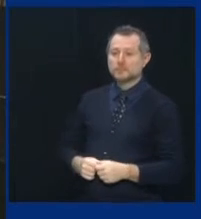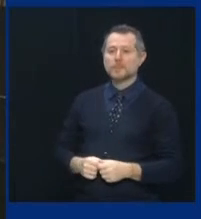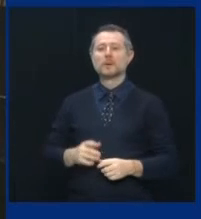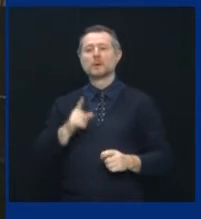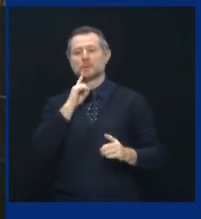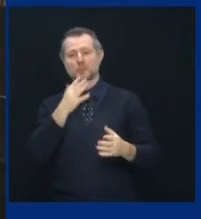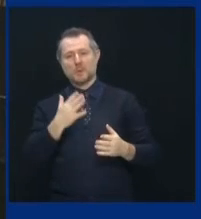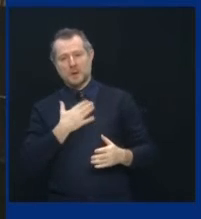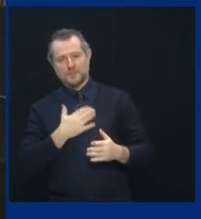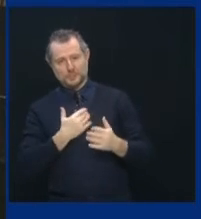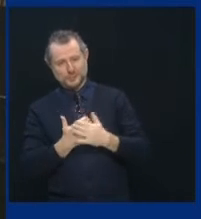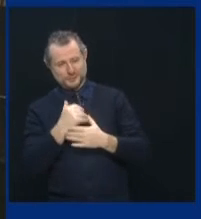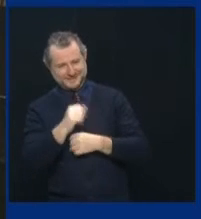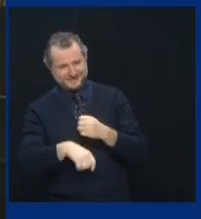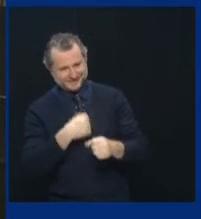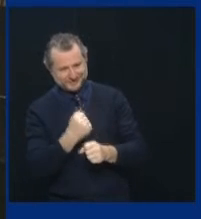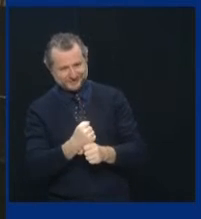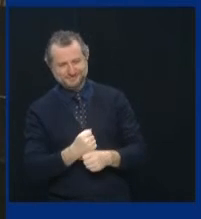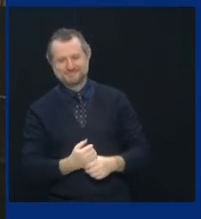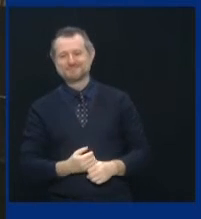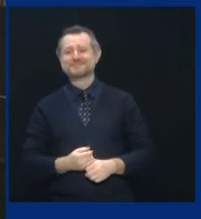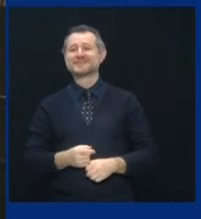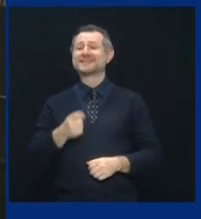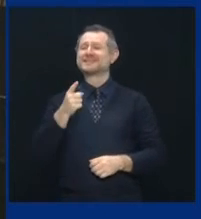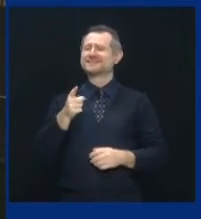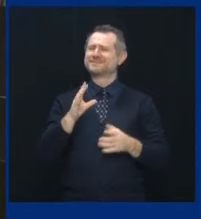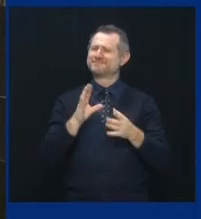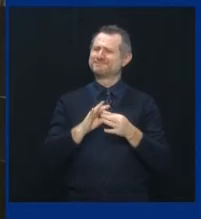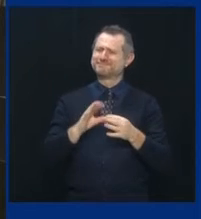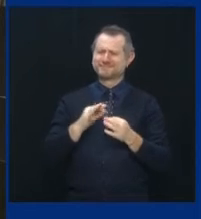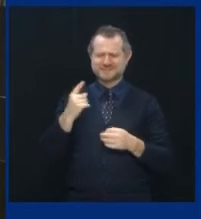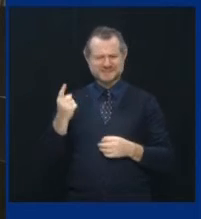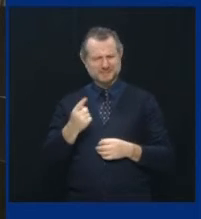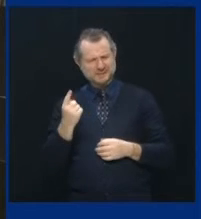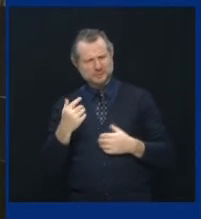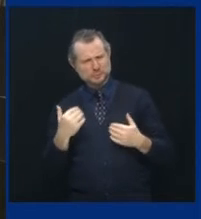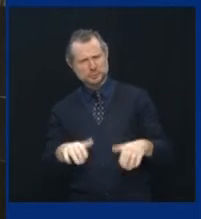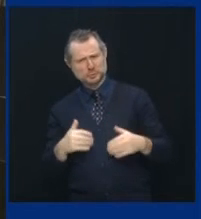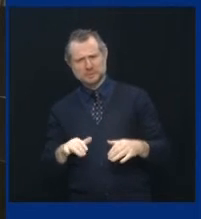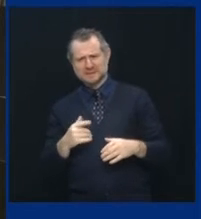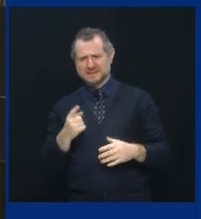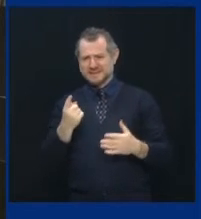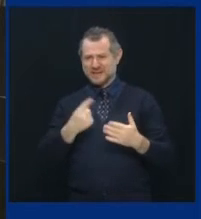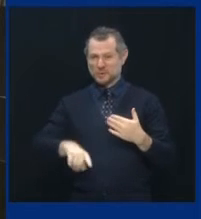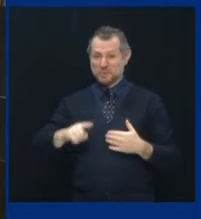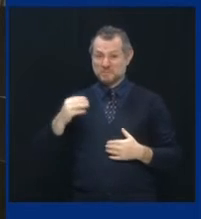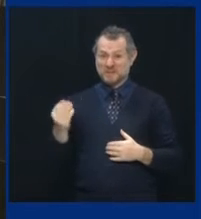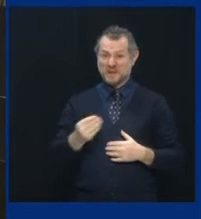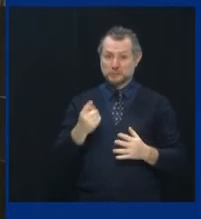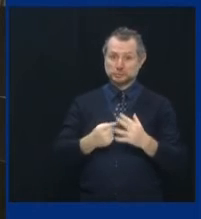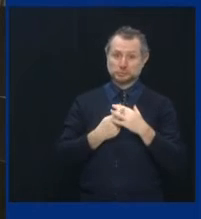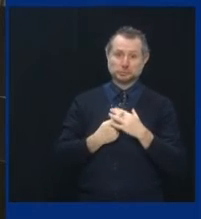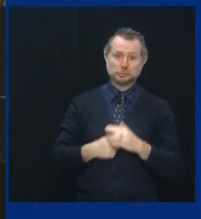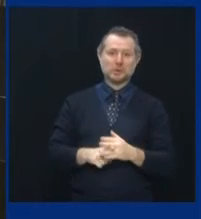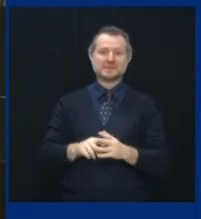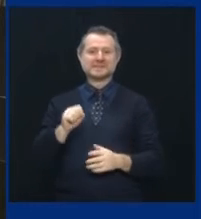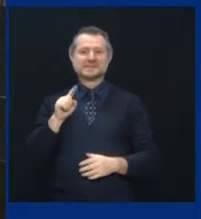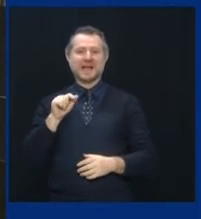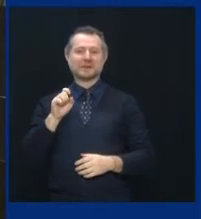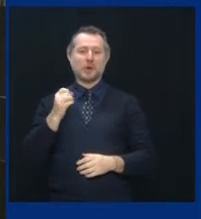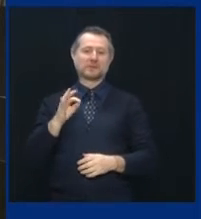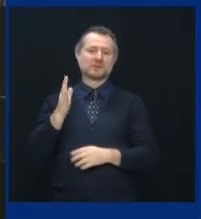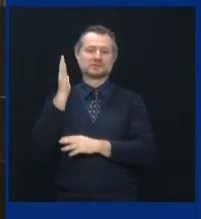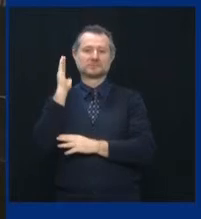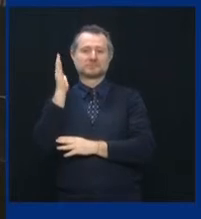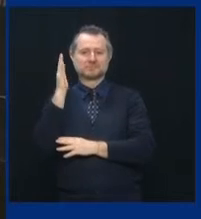New Year to you as well. So you said something sort of ominous that next Monday will be the start of the State of the State. Can you give us any more details?